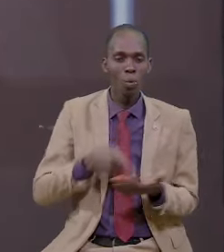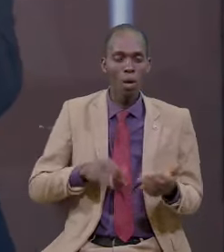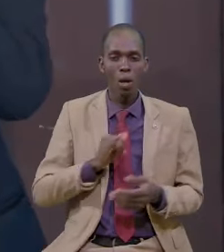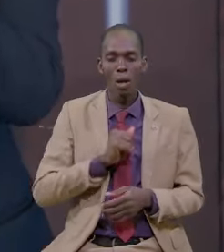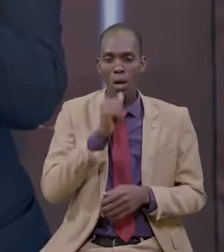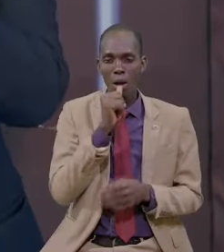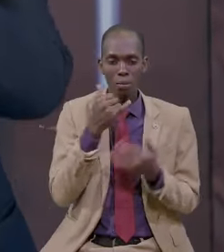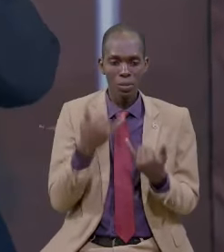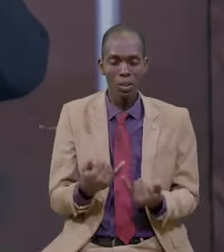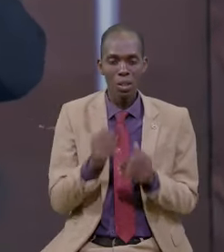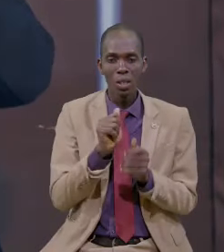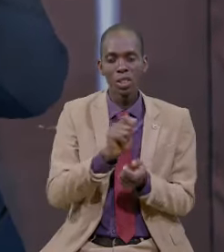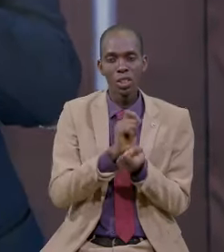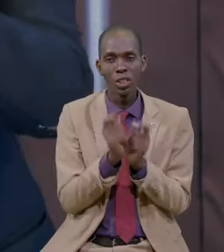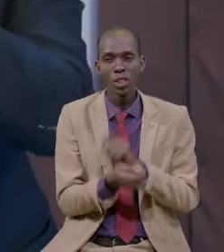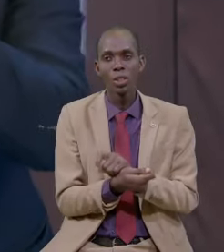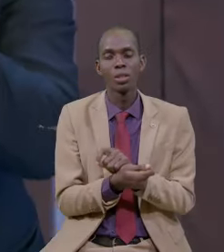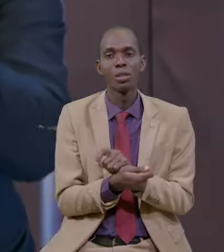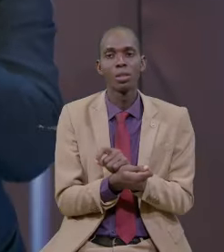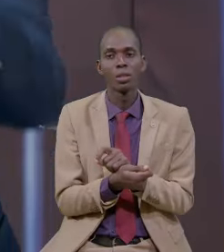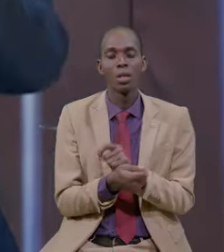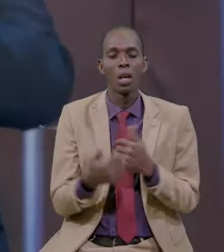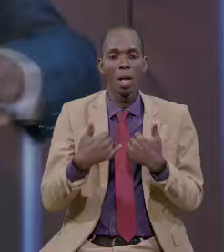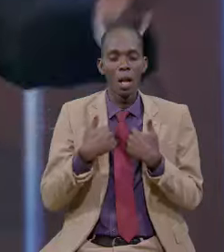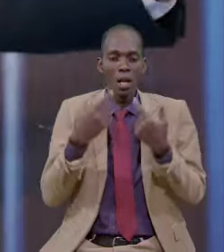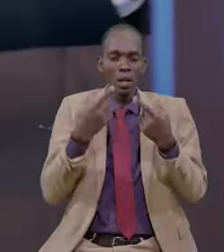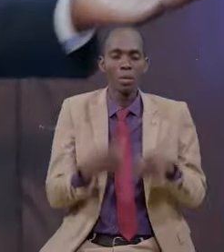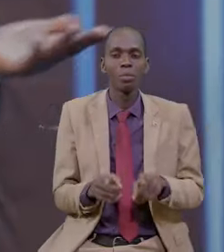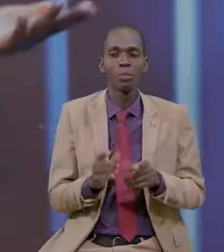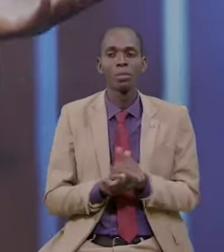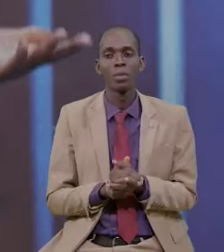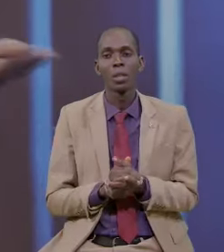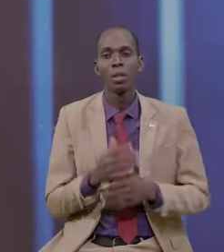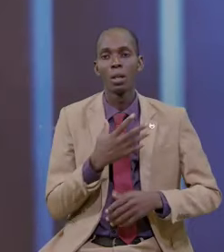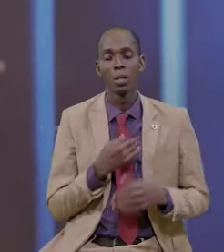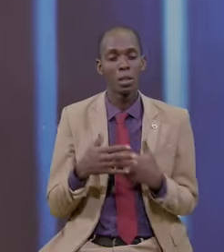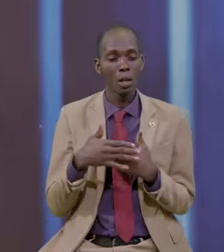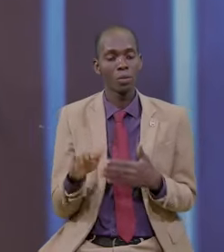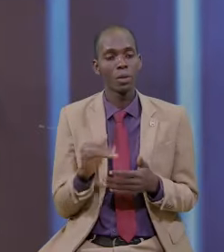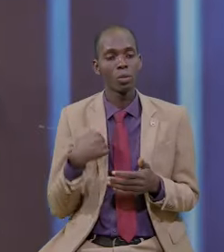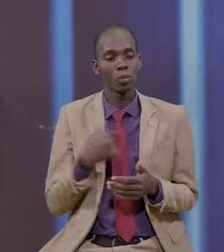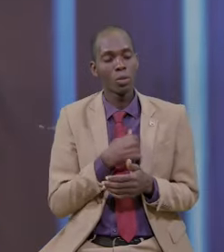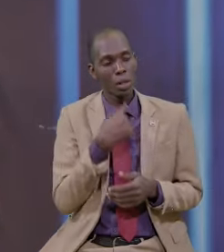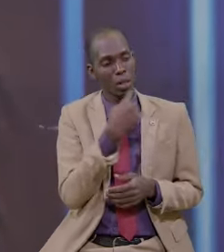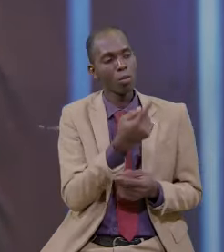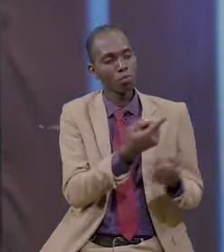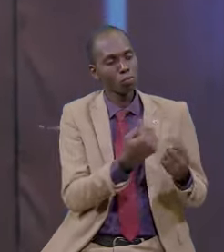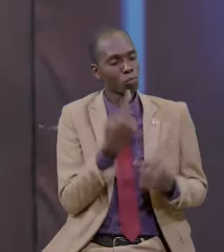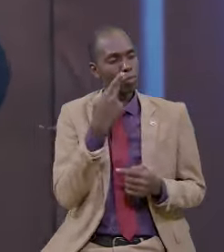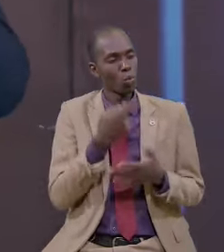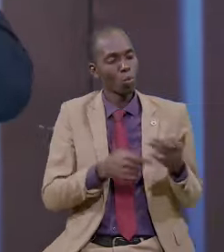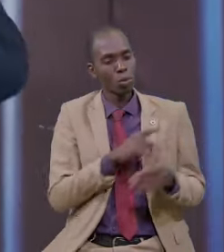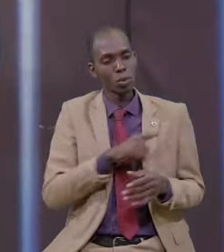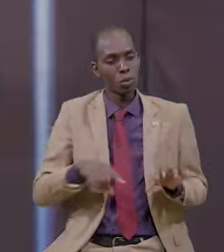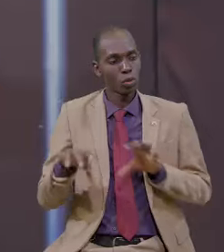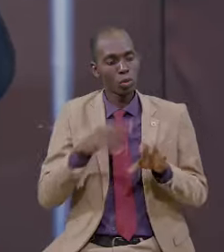A change had happened. Then, afterwards said, come and see what the Lord has done for me. Come